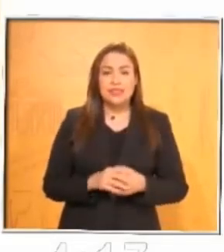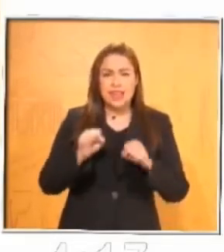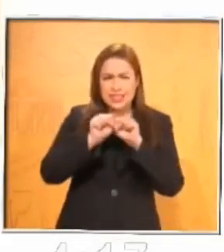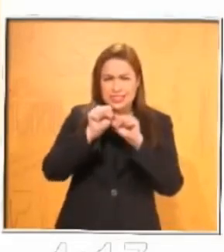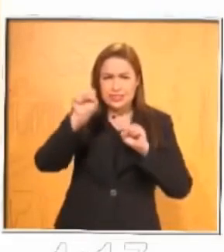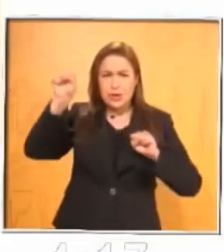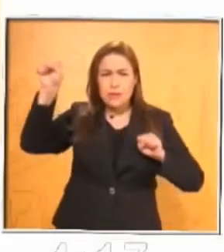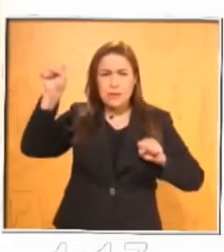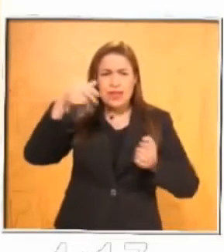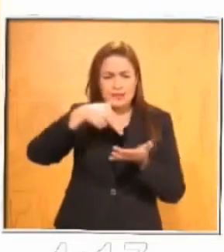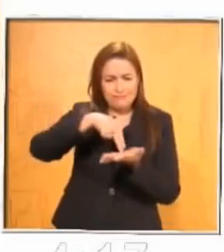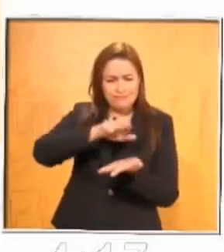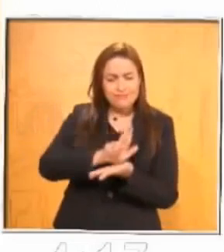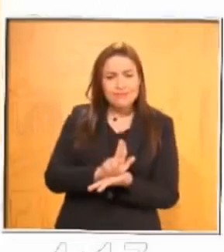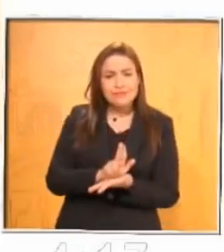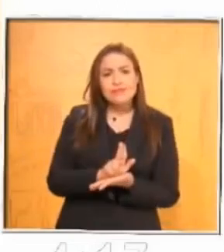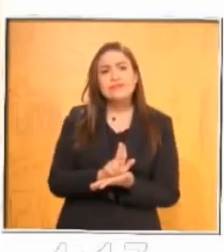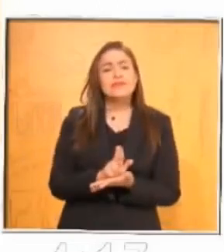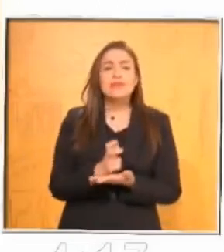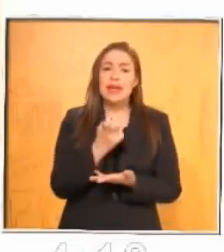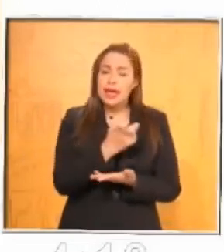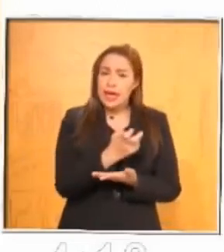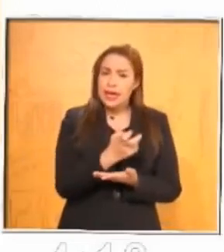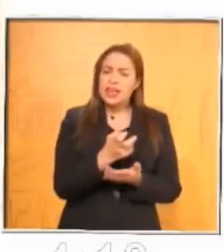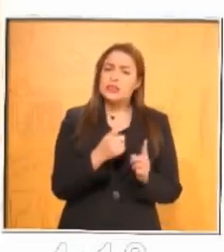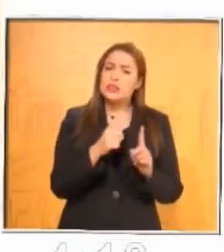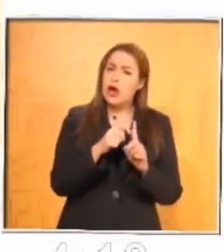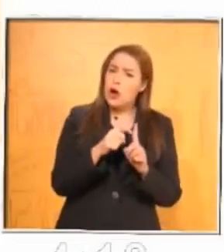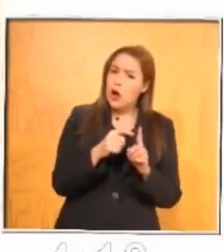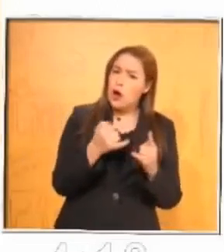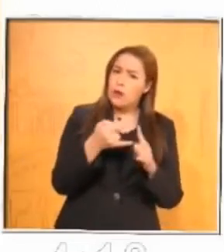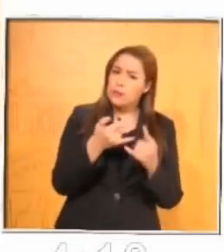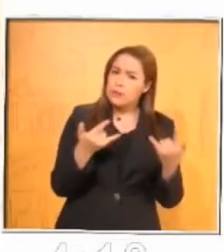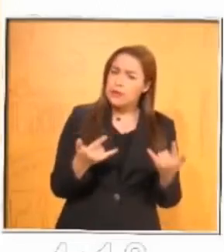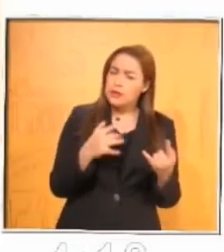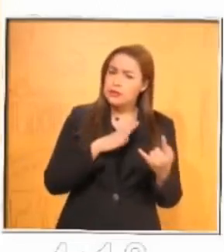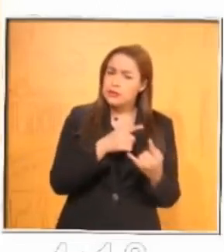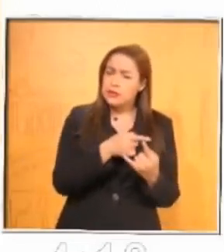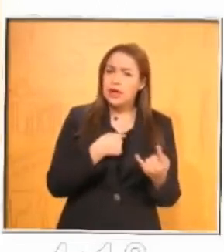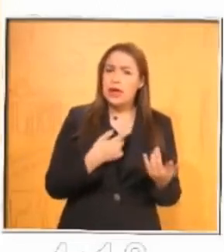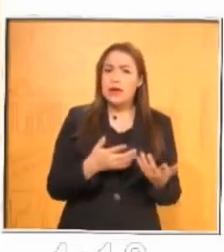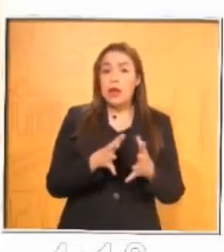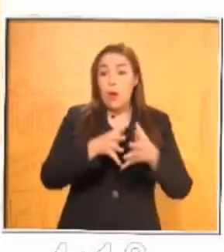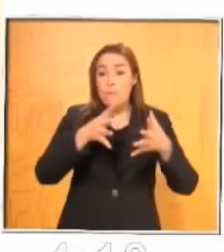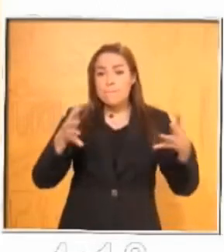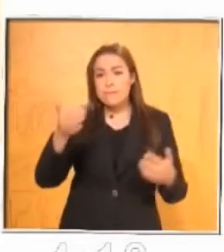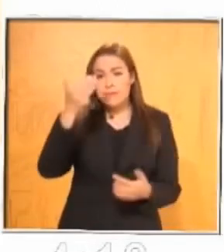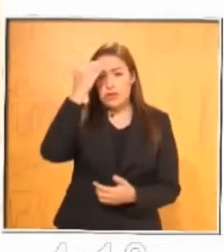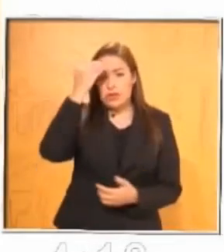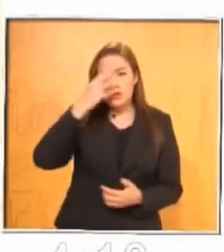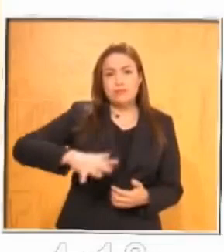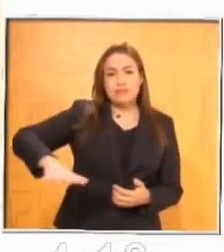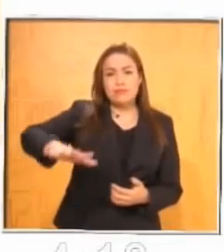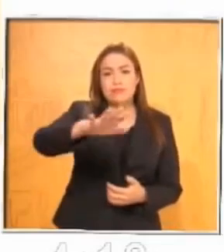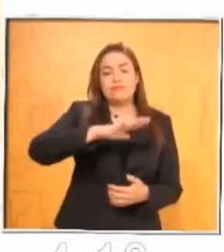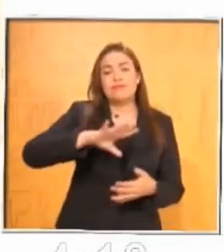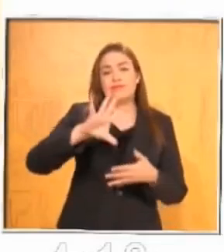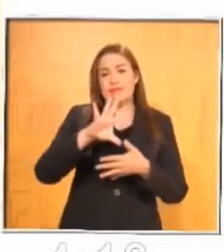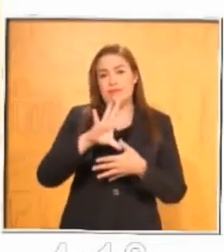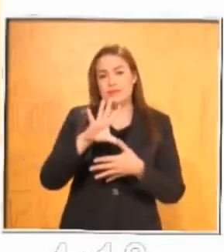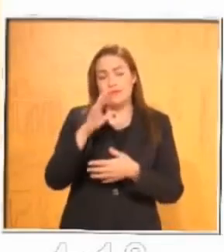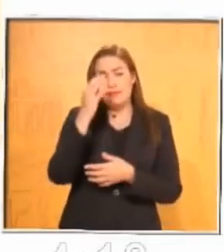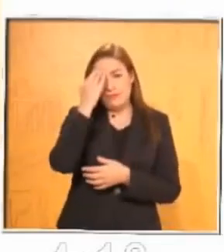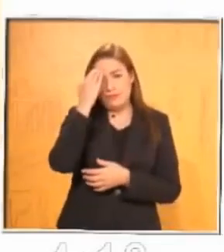Superhero. A superhero comics are one of the most common genres of American comic books.